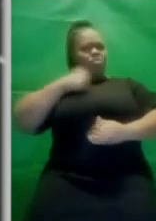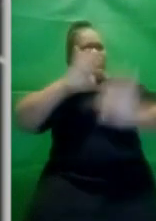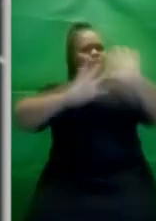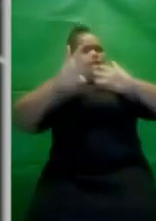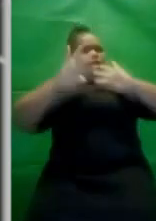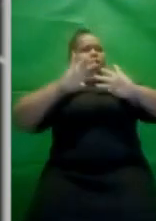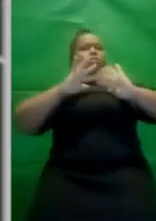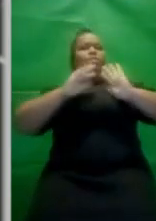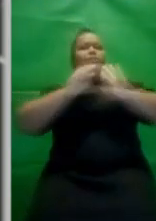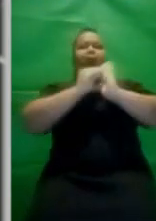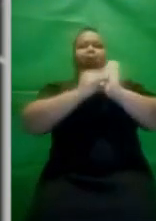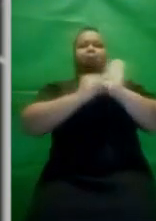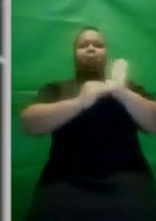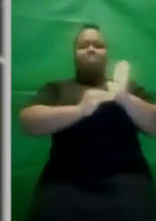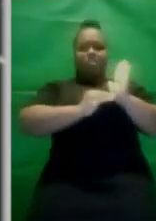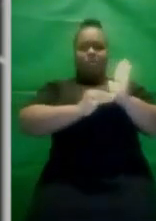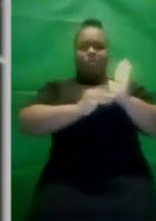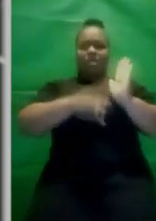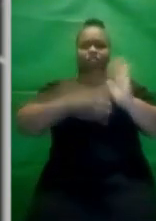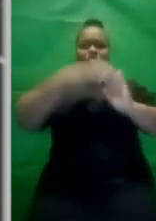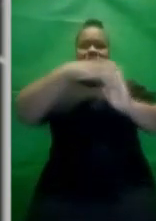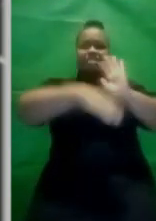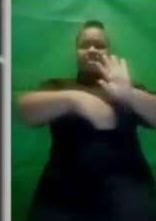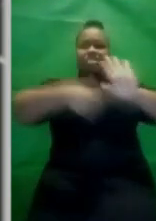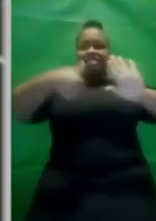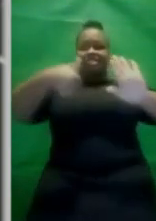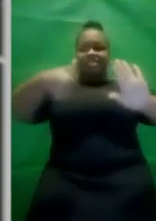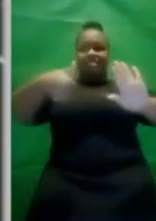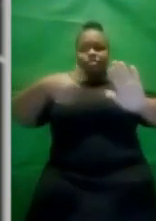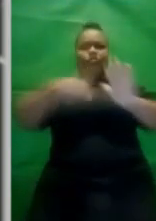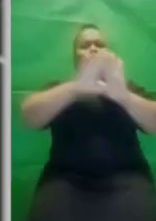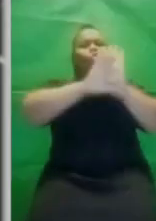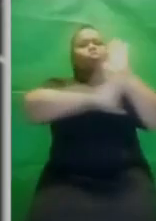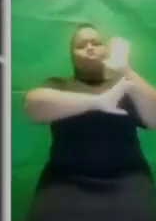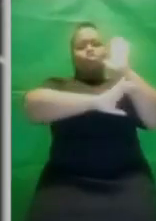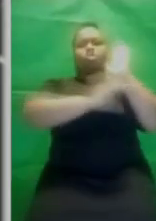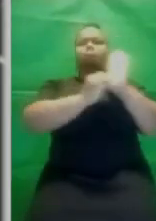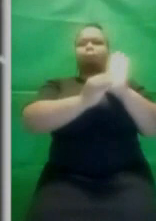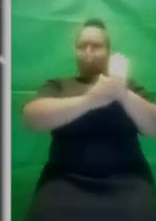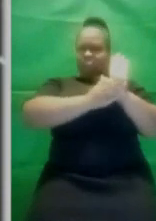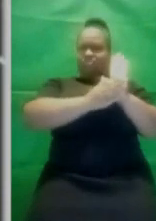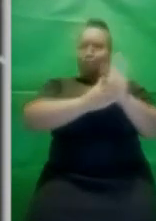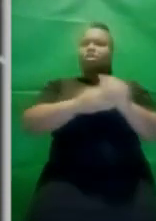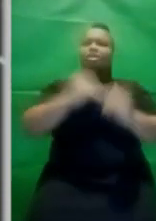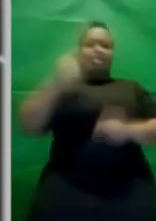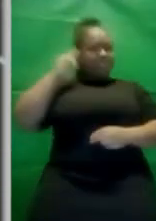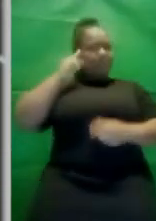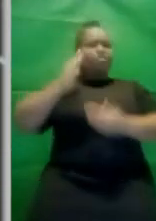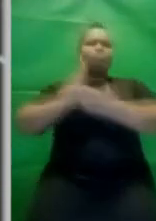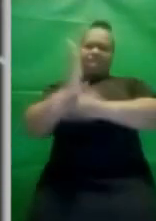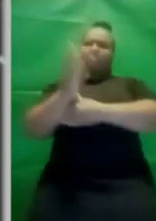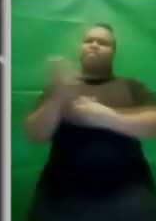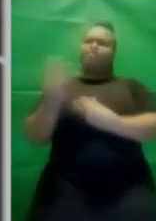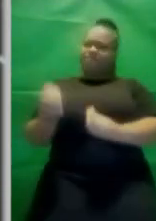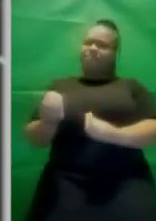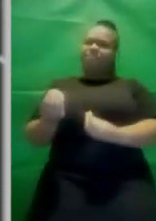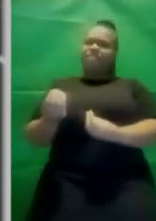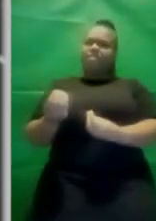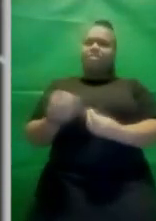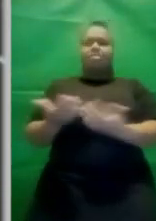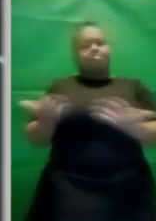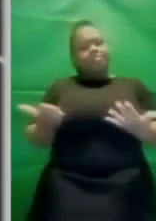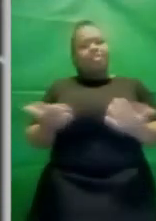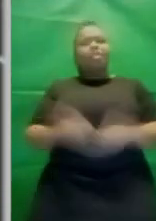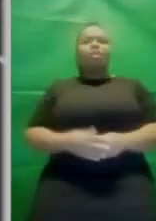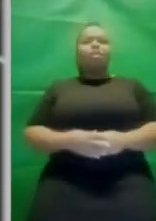of the Section 6 of the Constitution, and they will have rights in terms of that and recourse, and PanSALB will